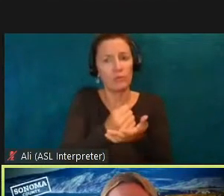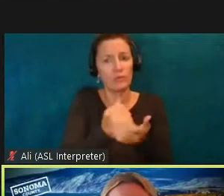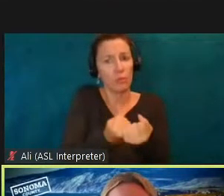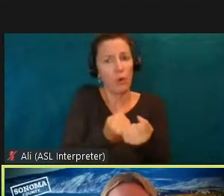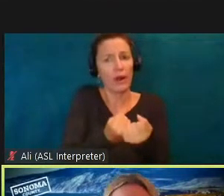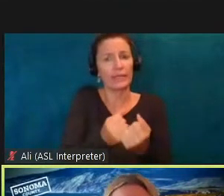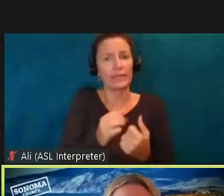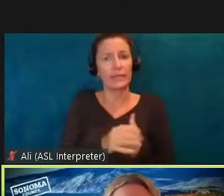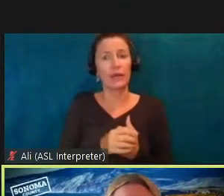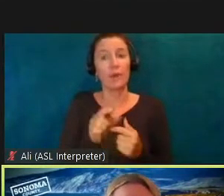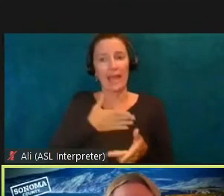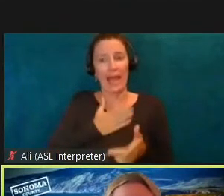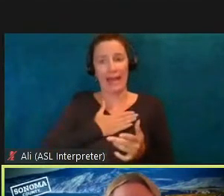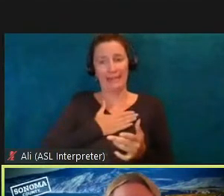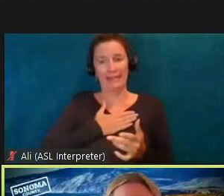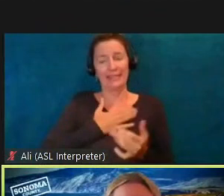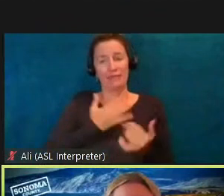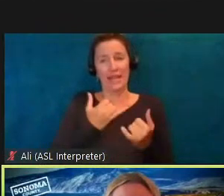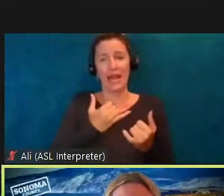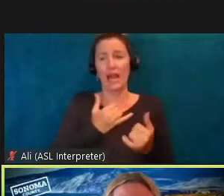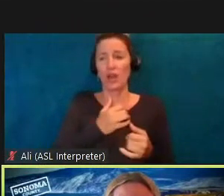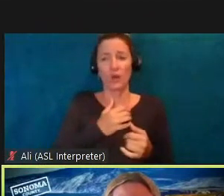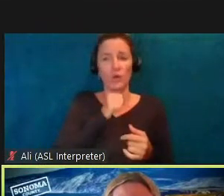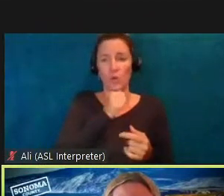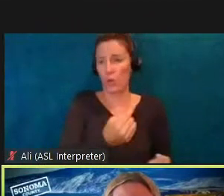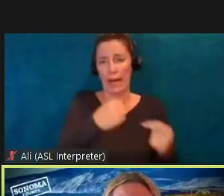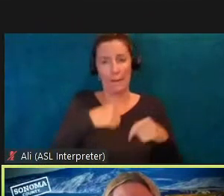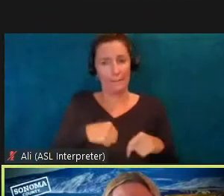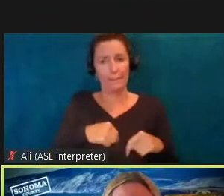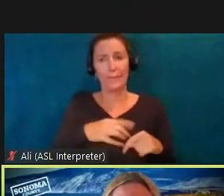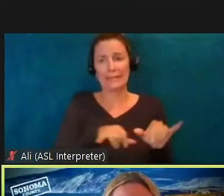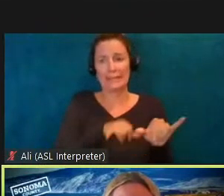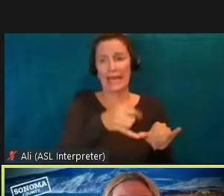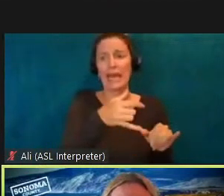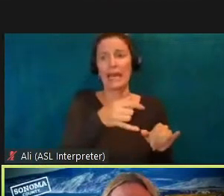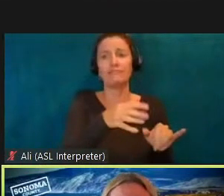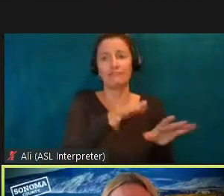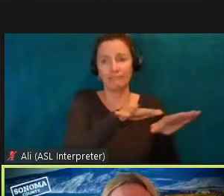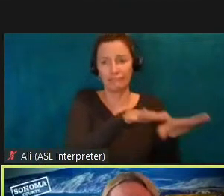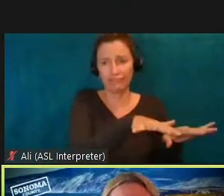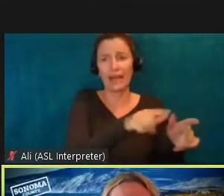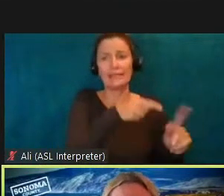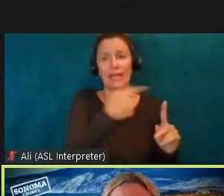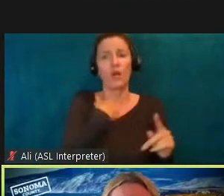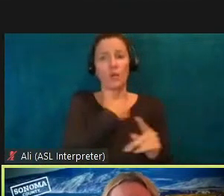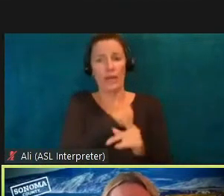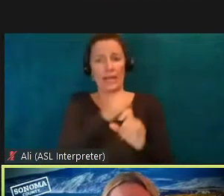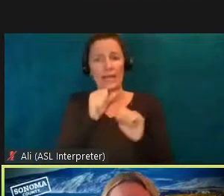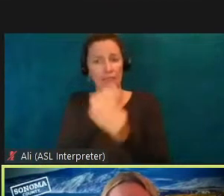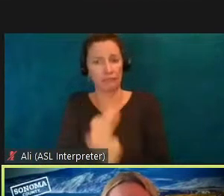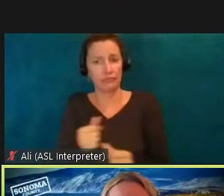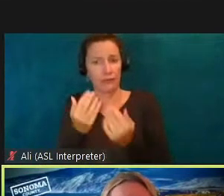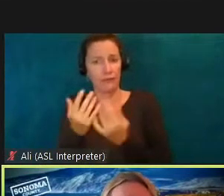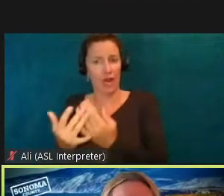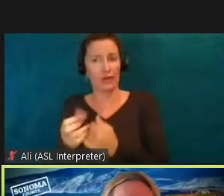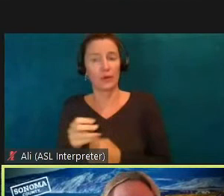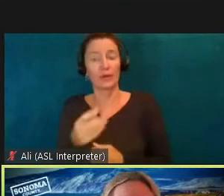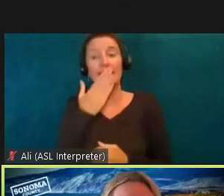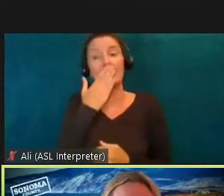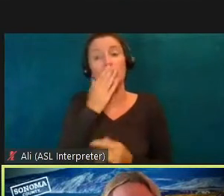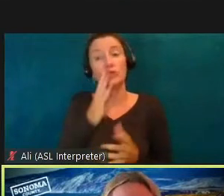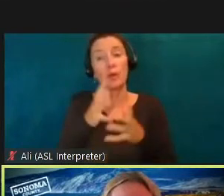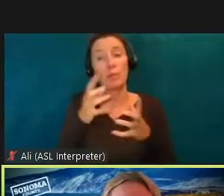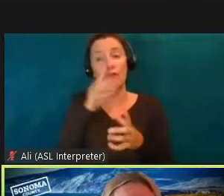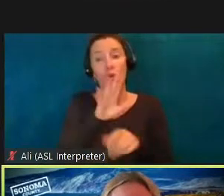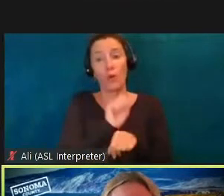for now, we would really ask that you stay away in order to preserve our local firefighting resources for the critical ongoing work of the fire. Thank you all so much